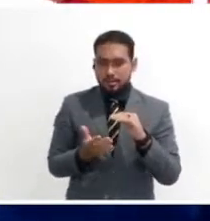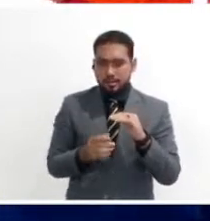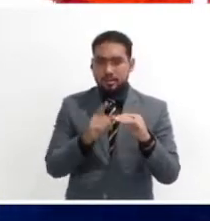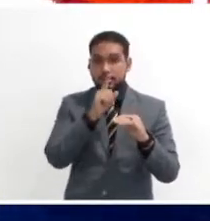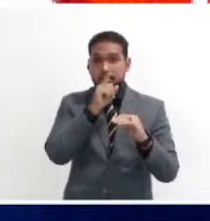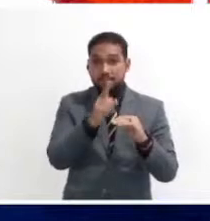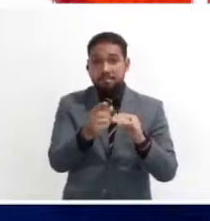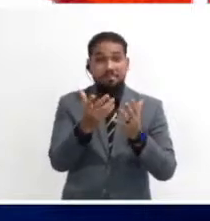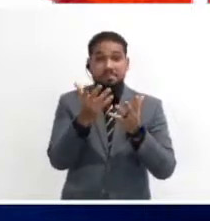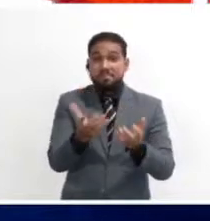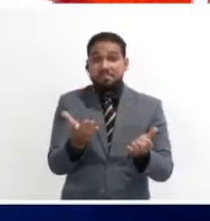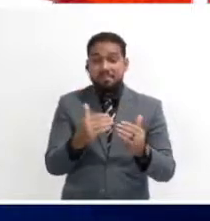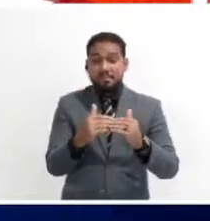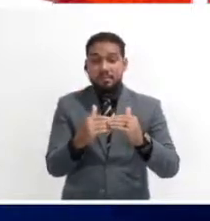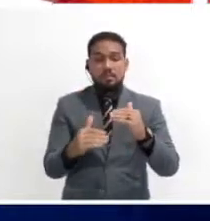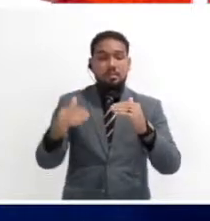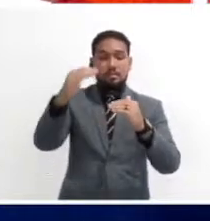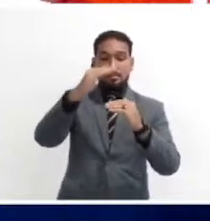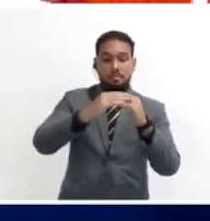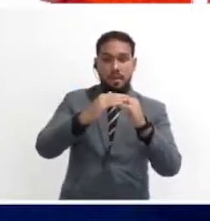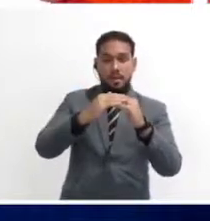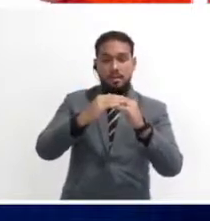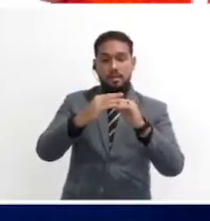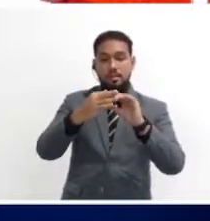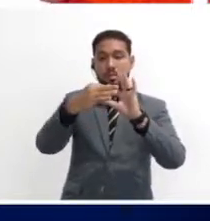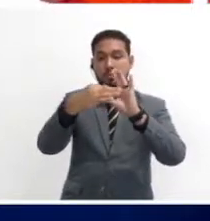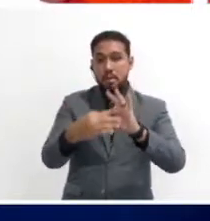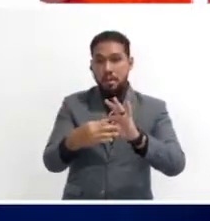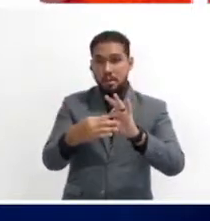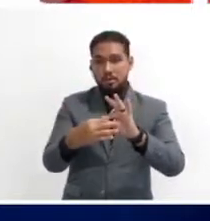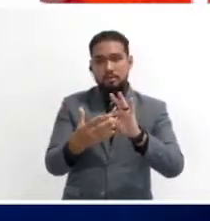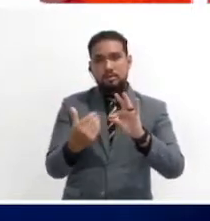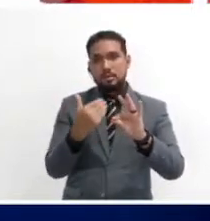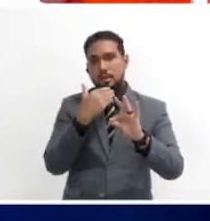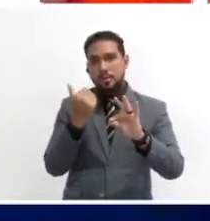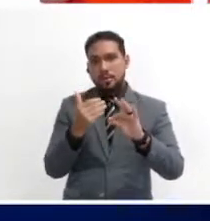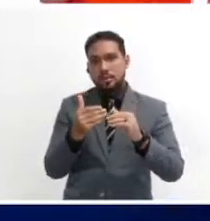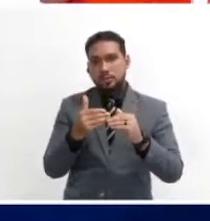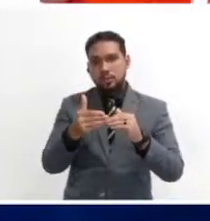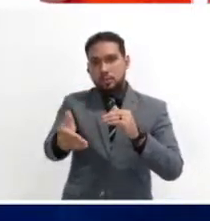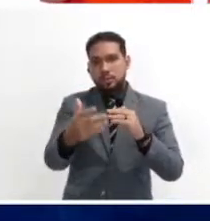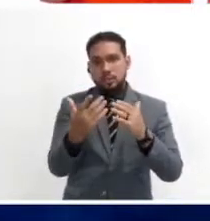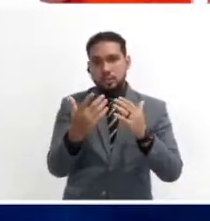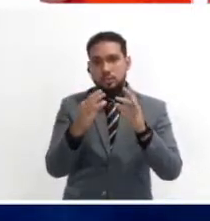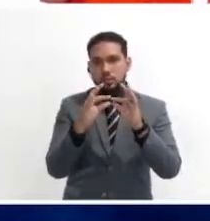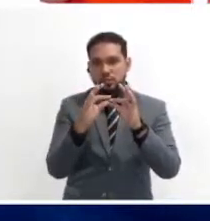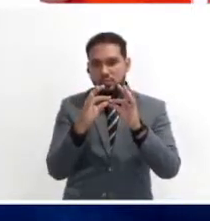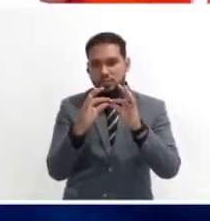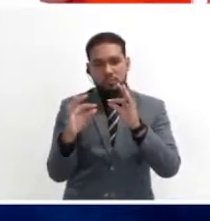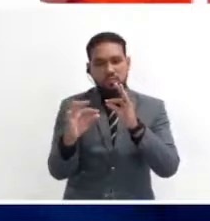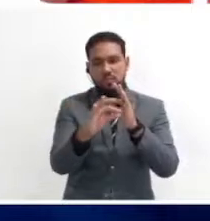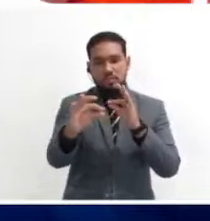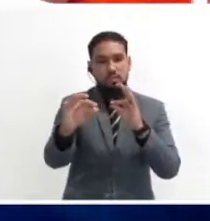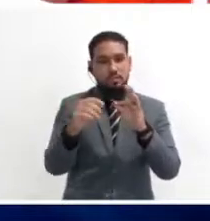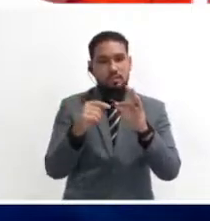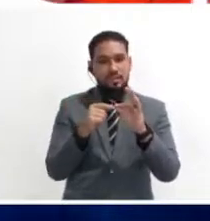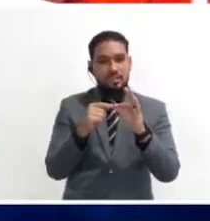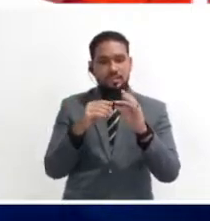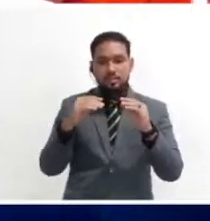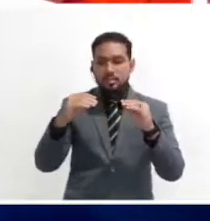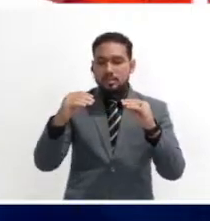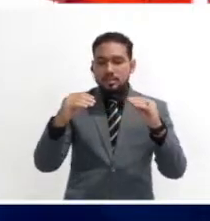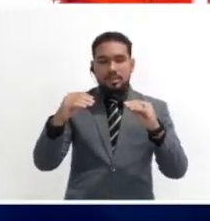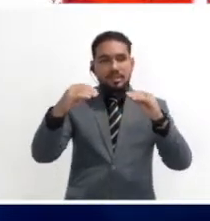to be, and then we use that very thin seed layer as part of a plating bus to electroplate the copper up into